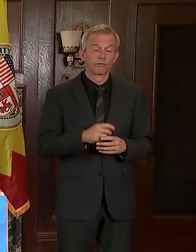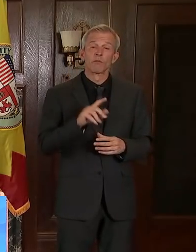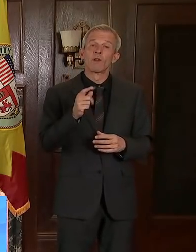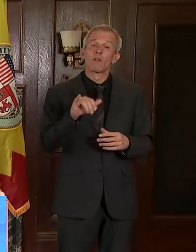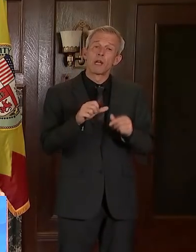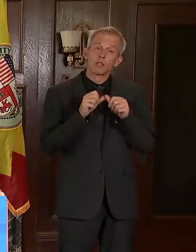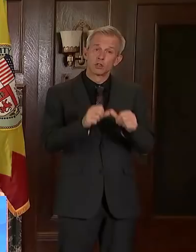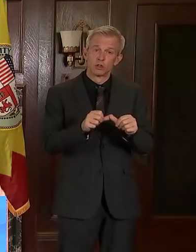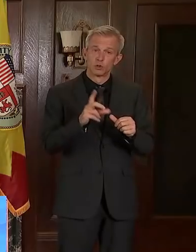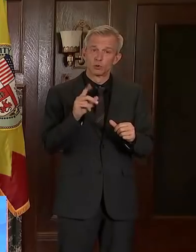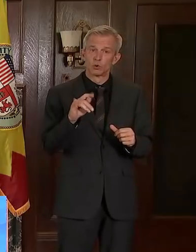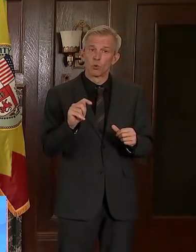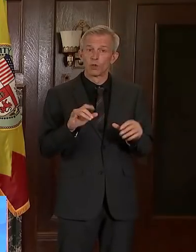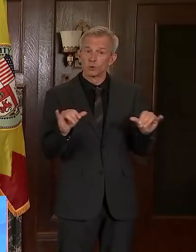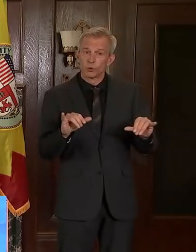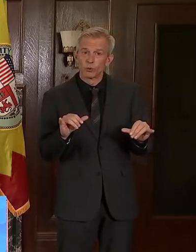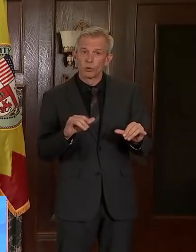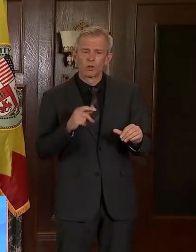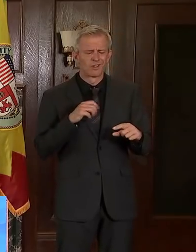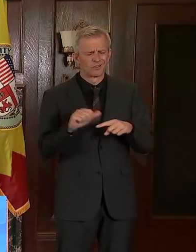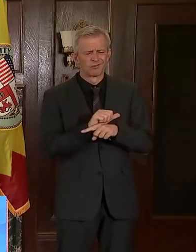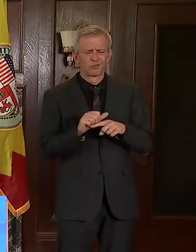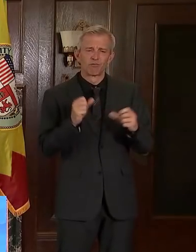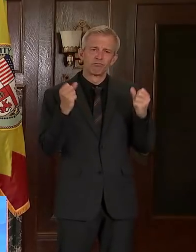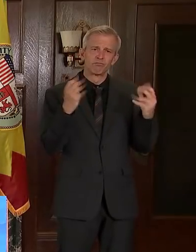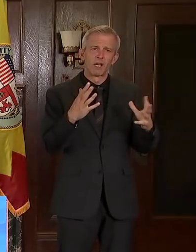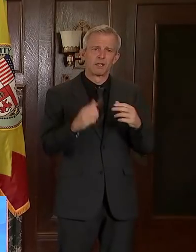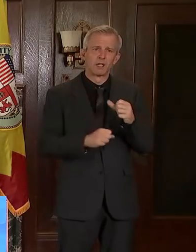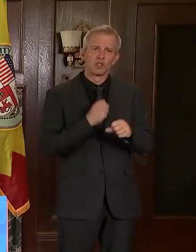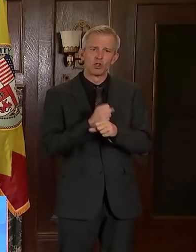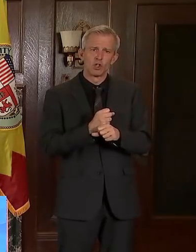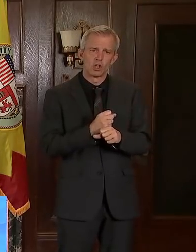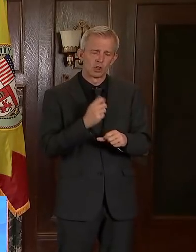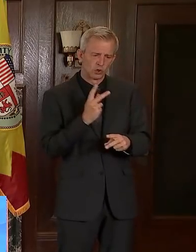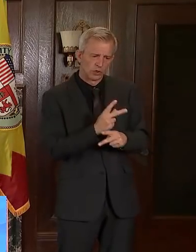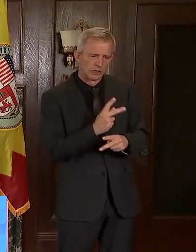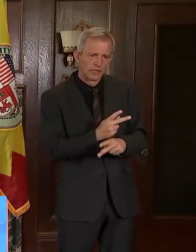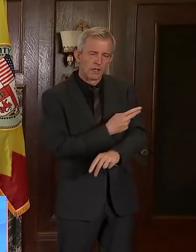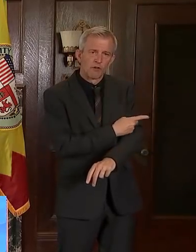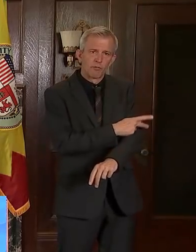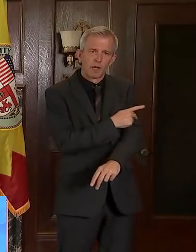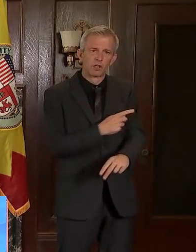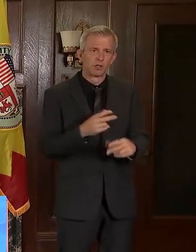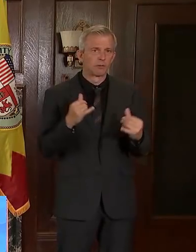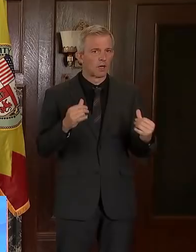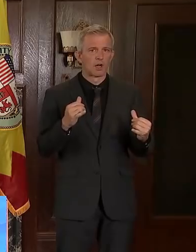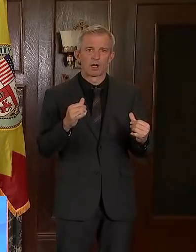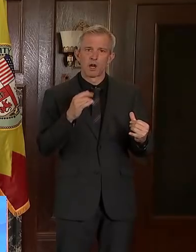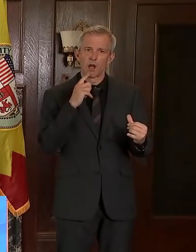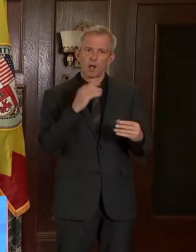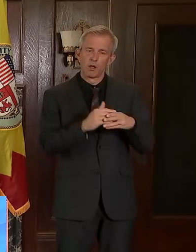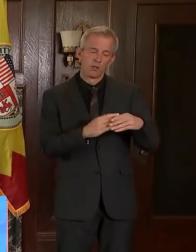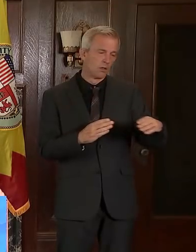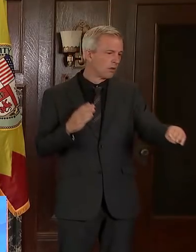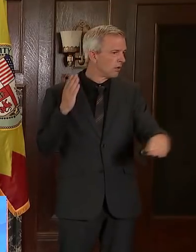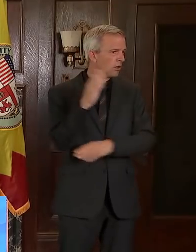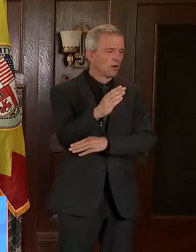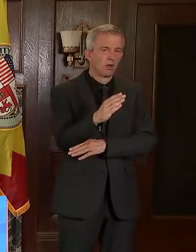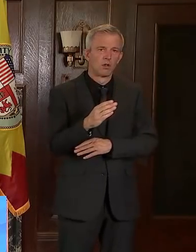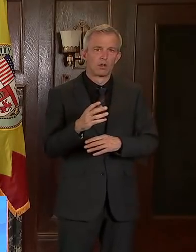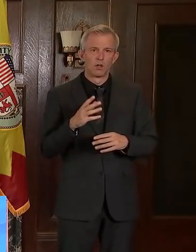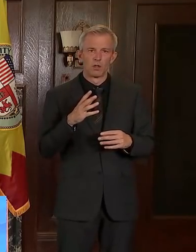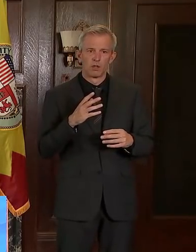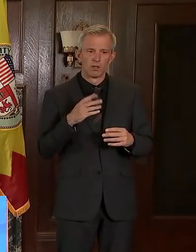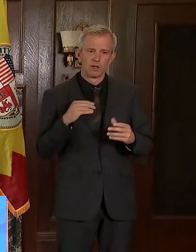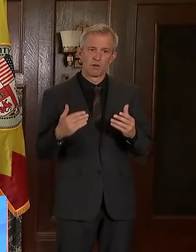they do best, what they've trained for years to do, but in overdrive and now under a new microscope in the most dangerous of